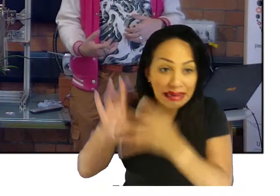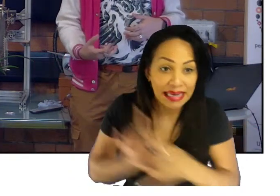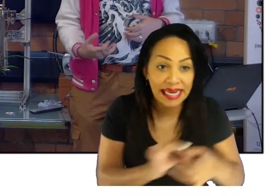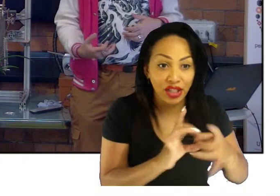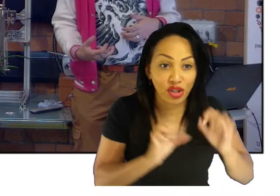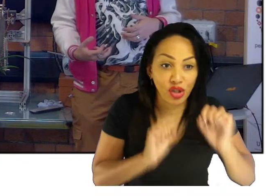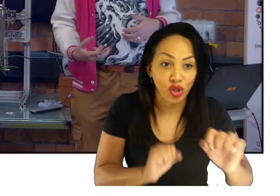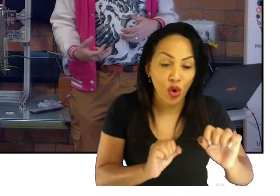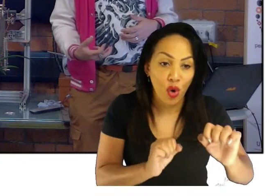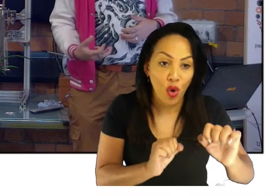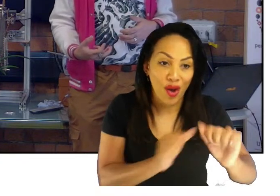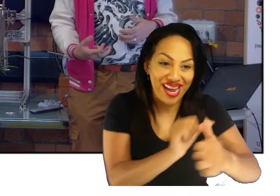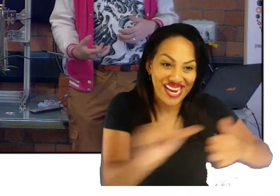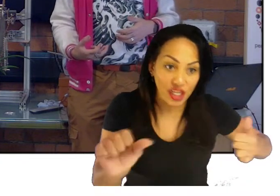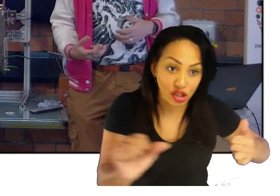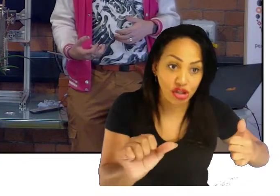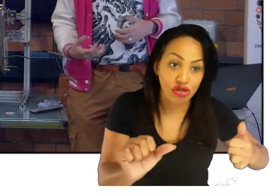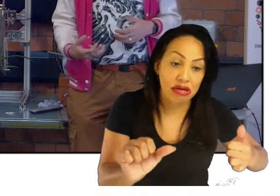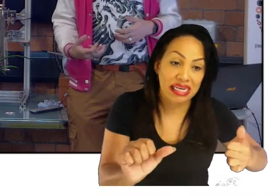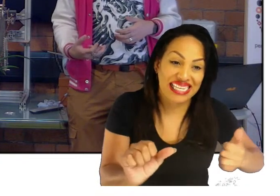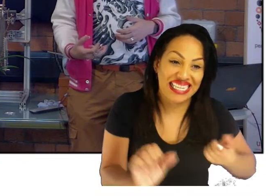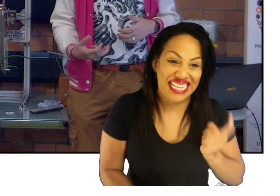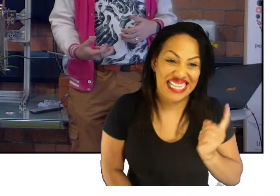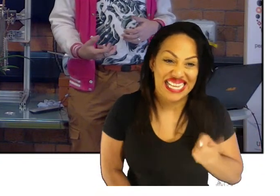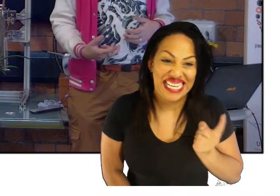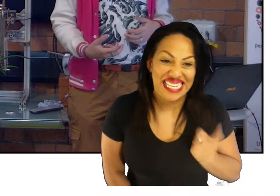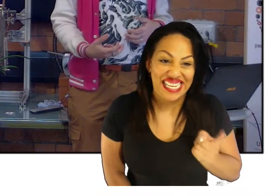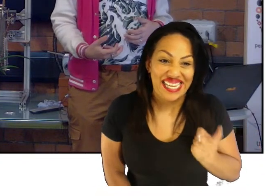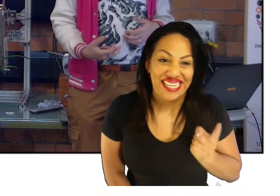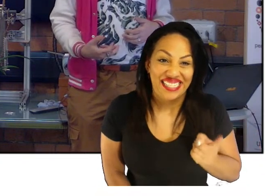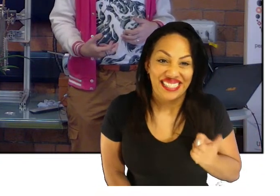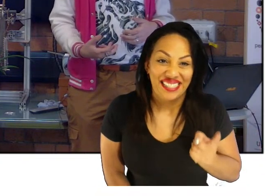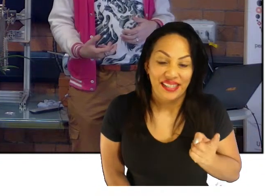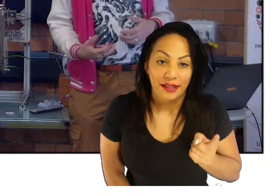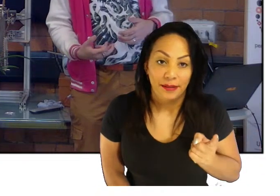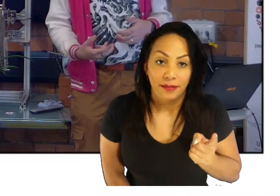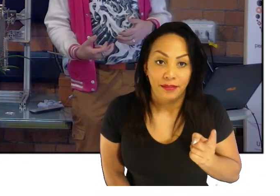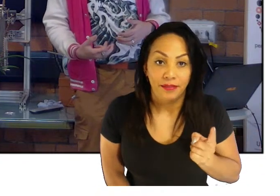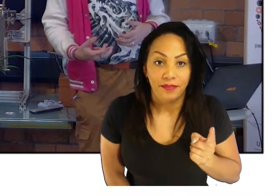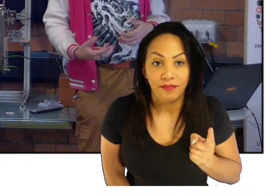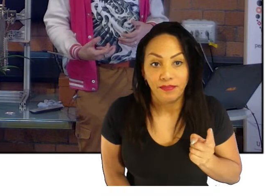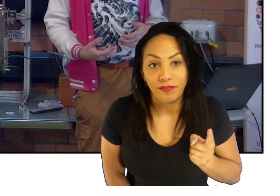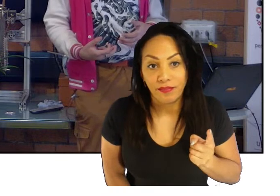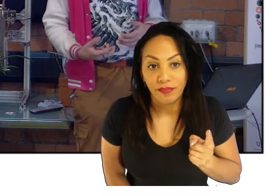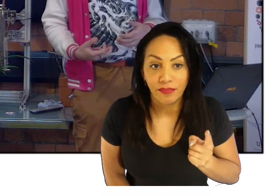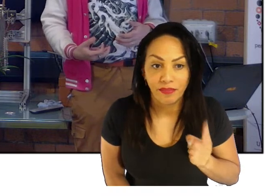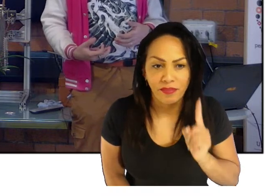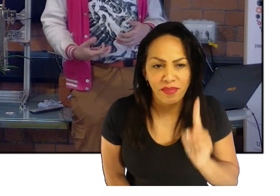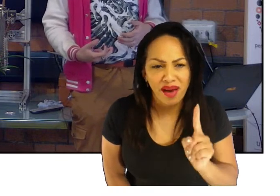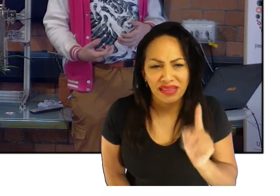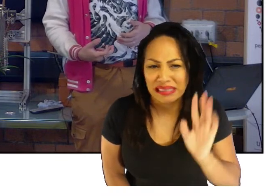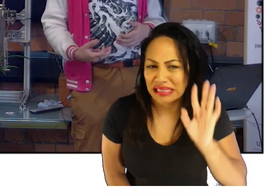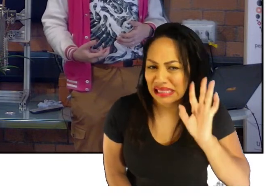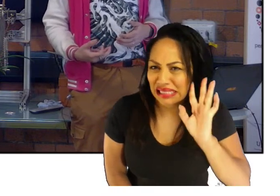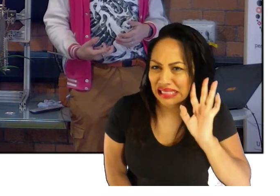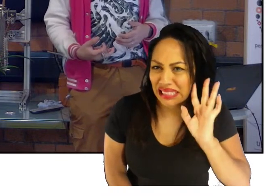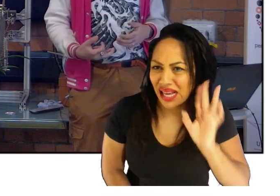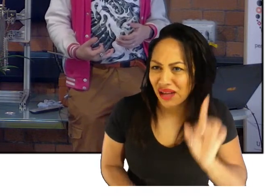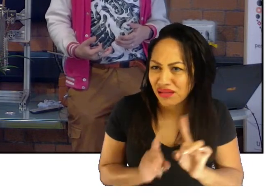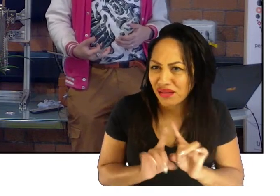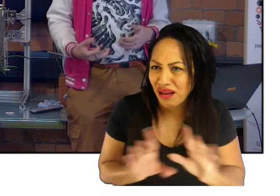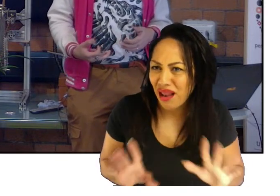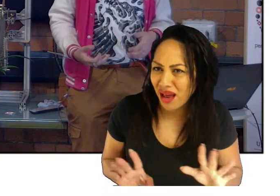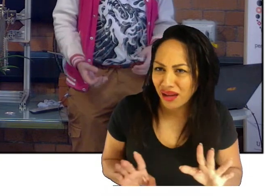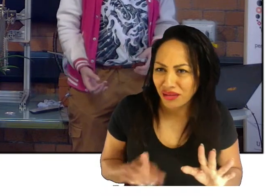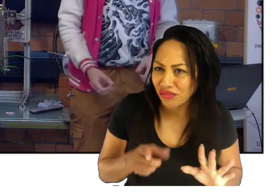It sounds like you don't have a lot to worry about in terms of how you